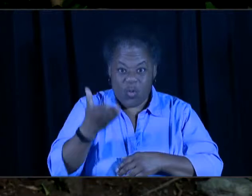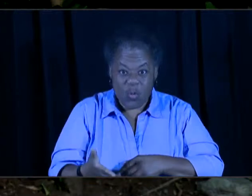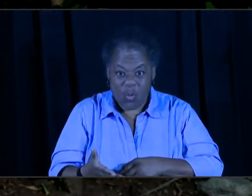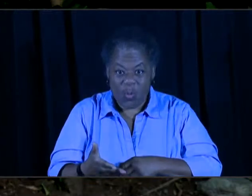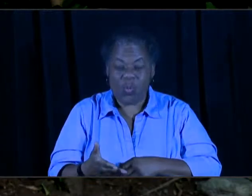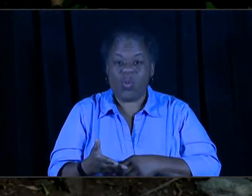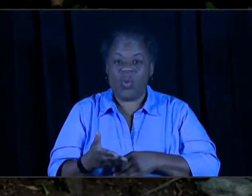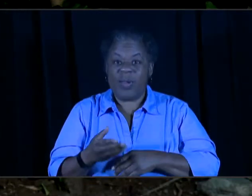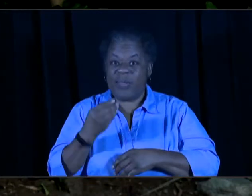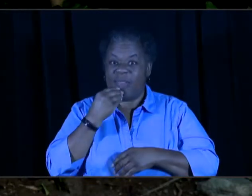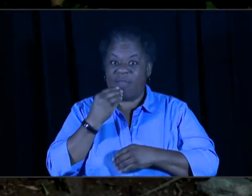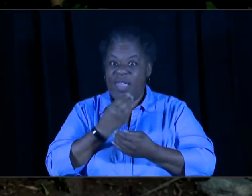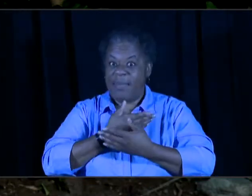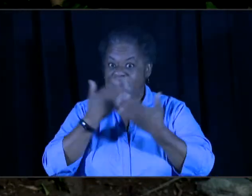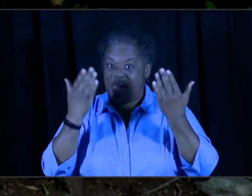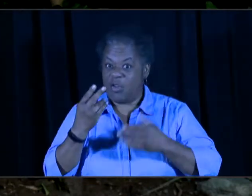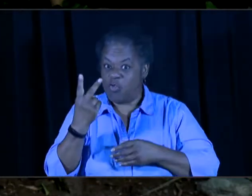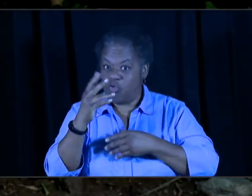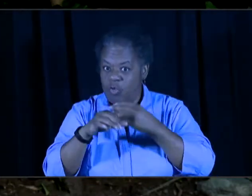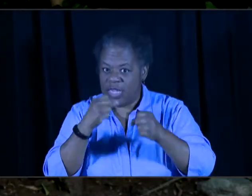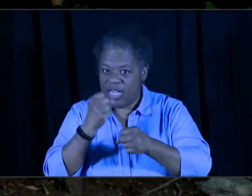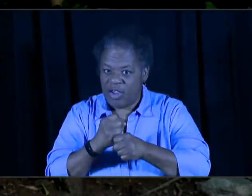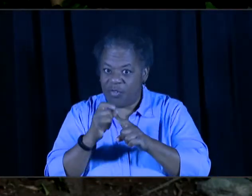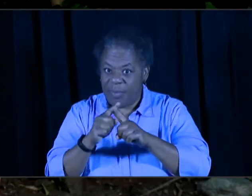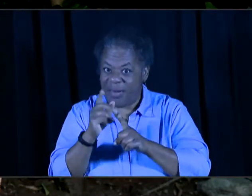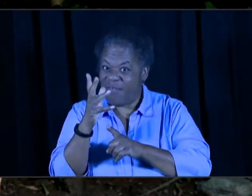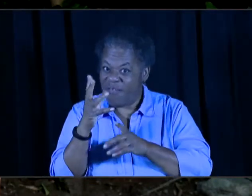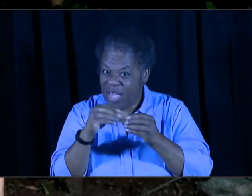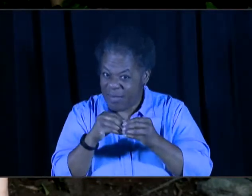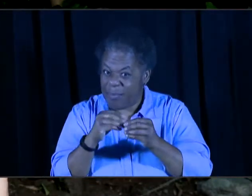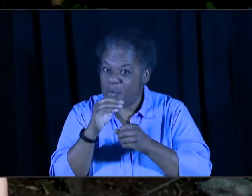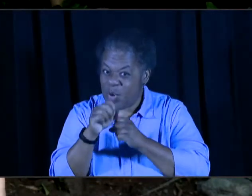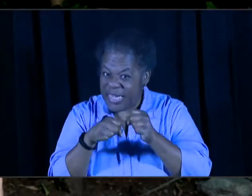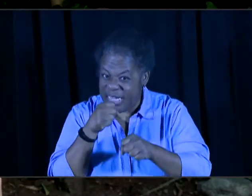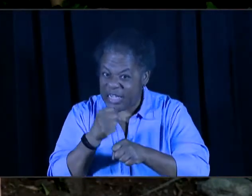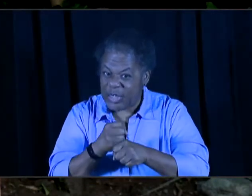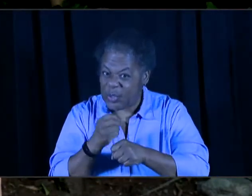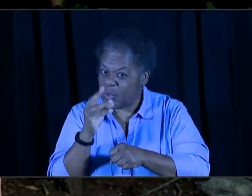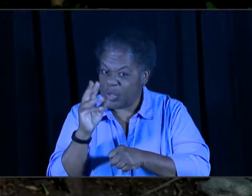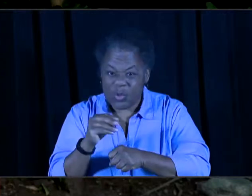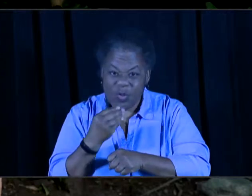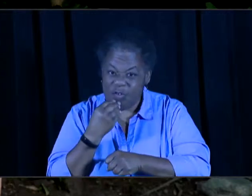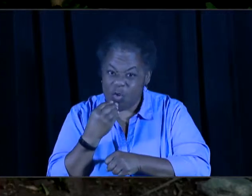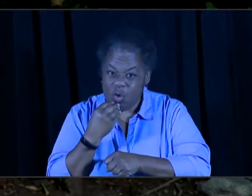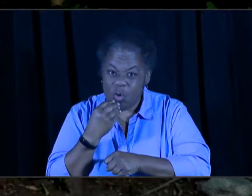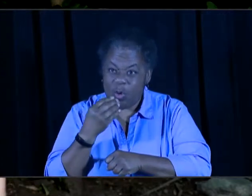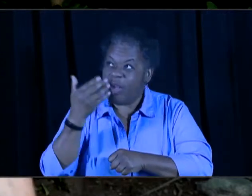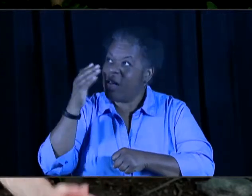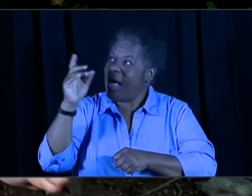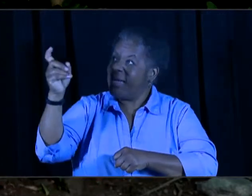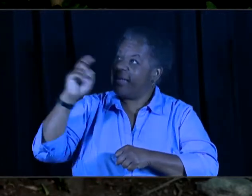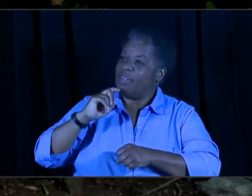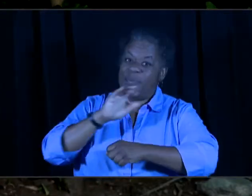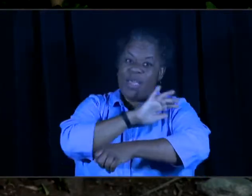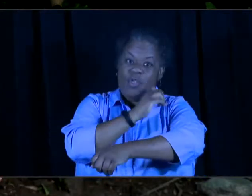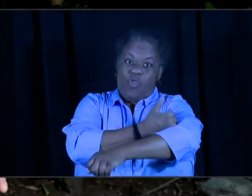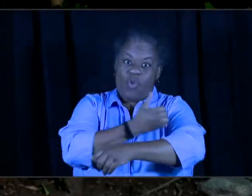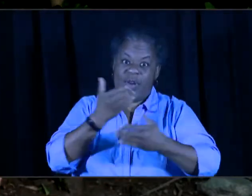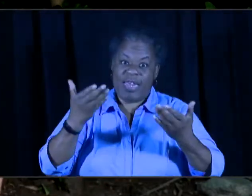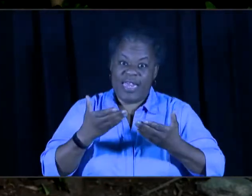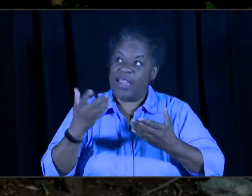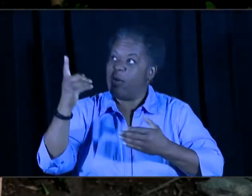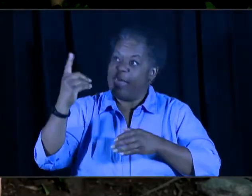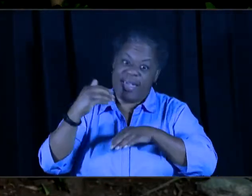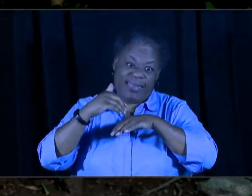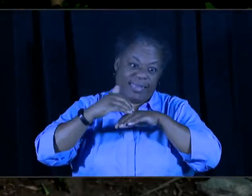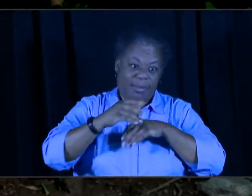2 years, but it will last 5 more. God has given me authority here. He's the one who has sent me from place